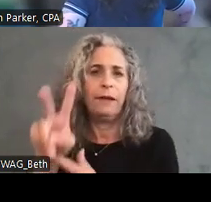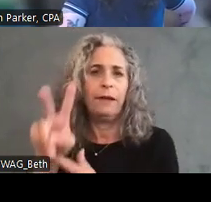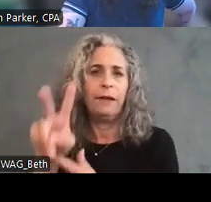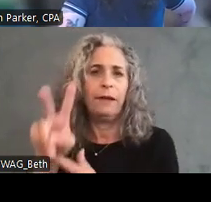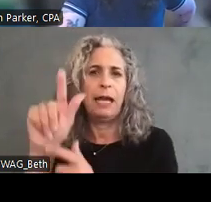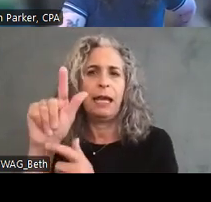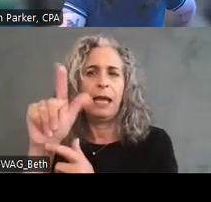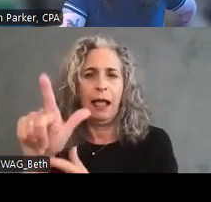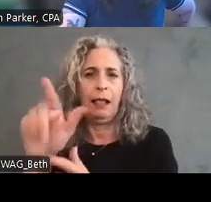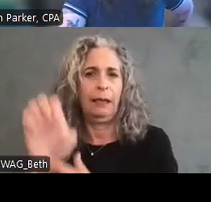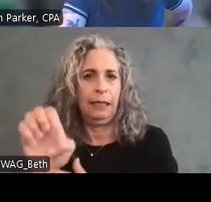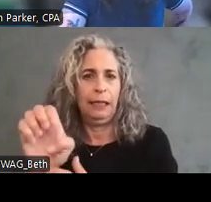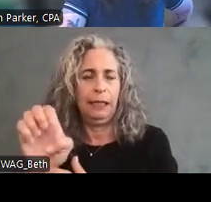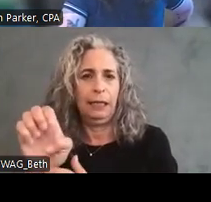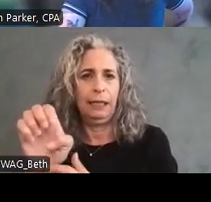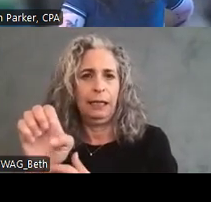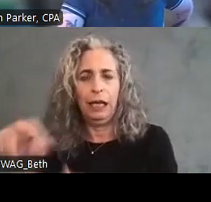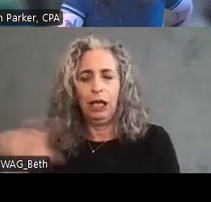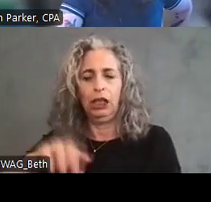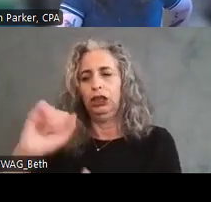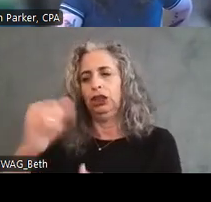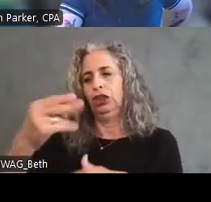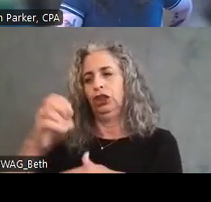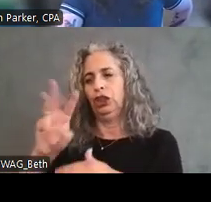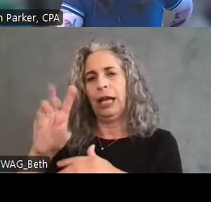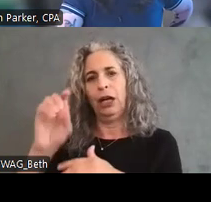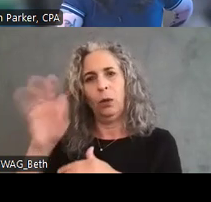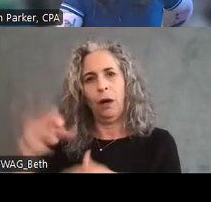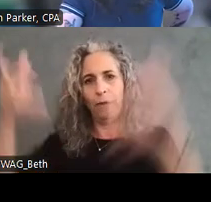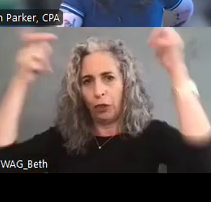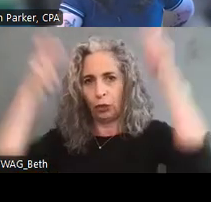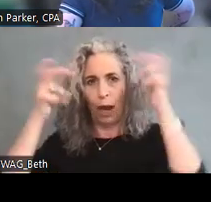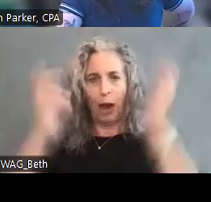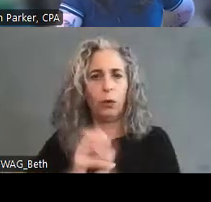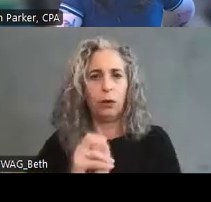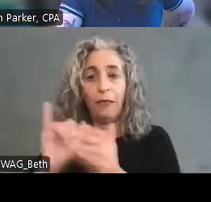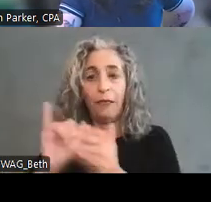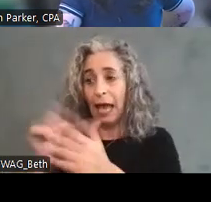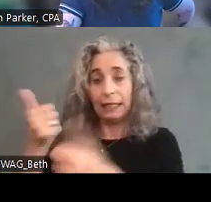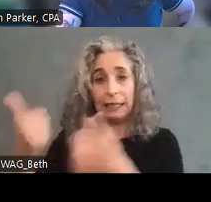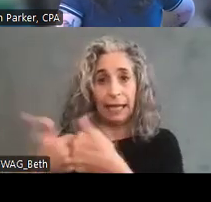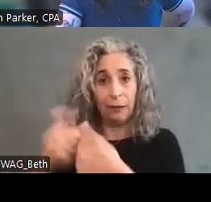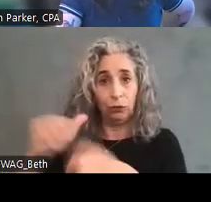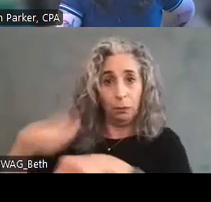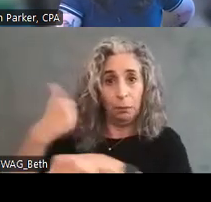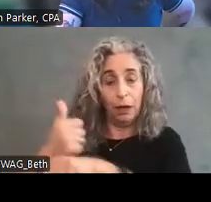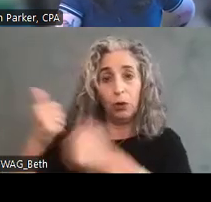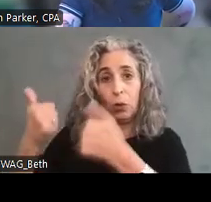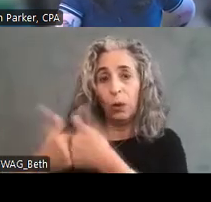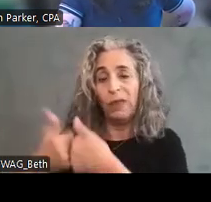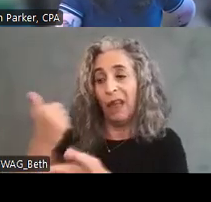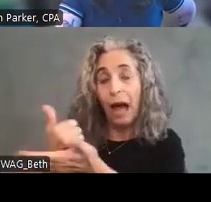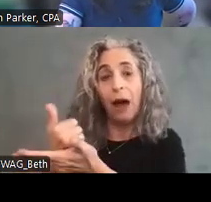VALE, Shadow of the Crown. That entire game was built with the help of